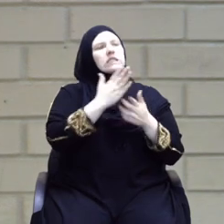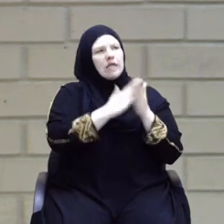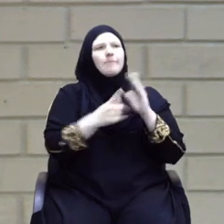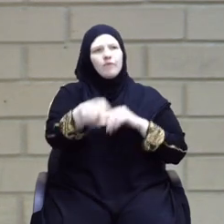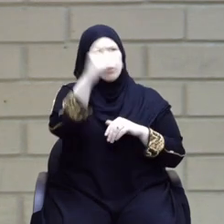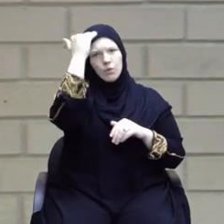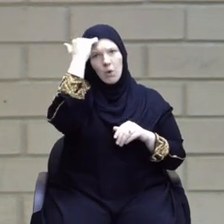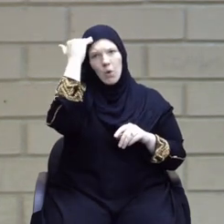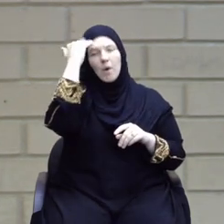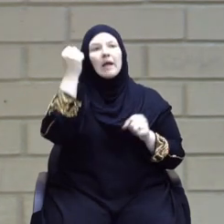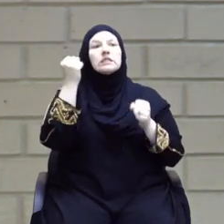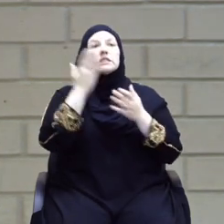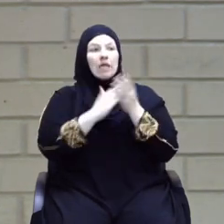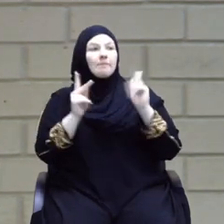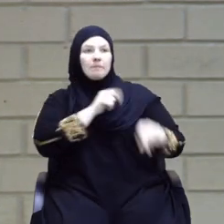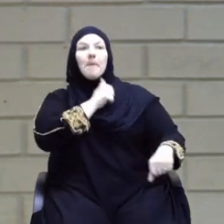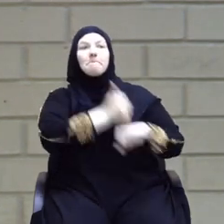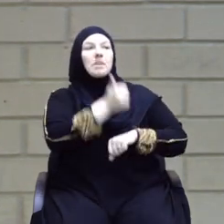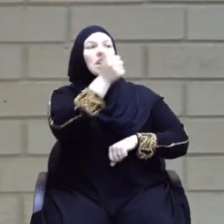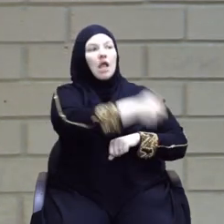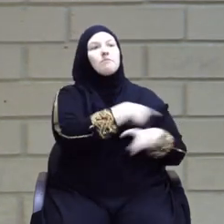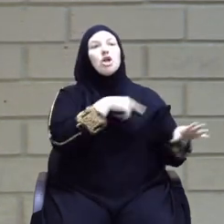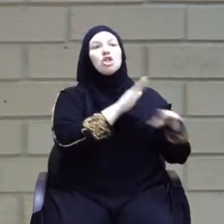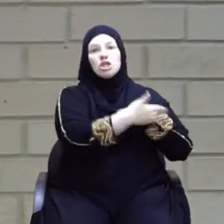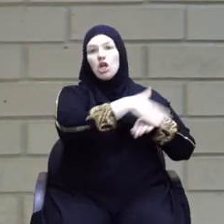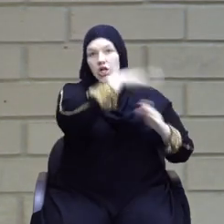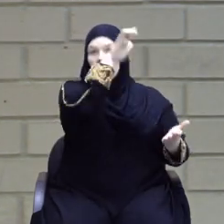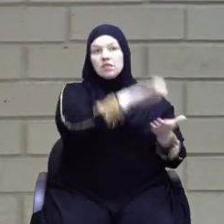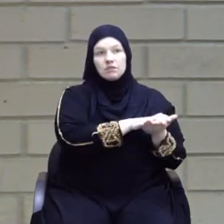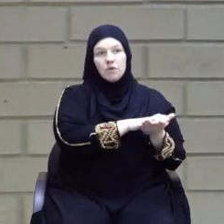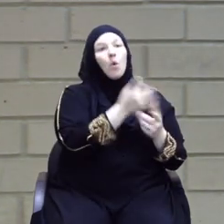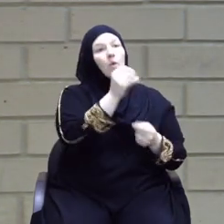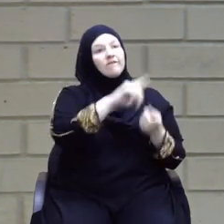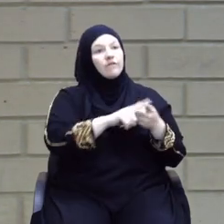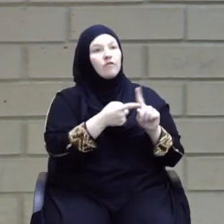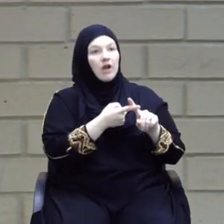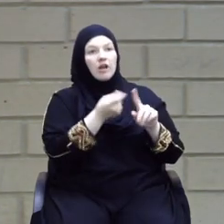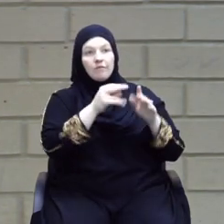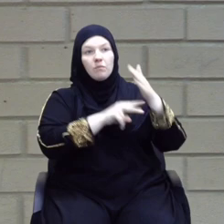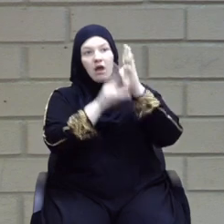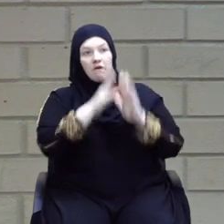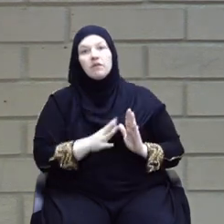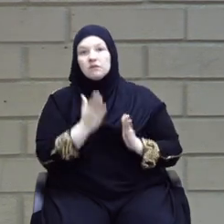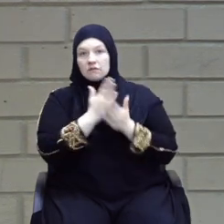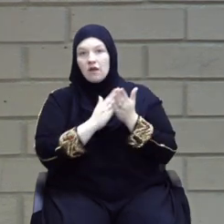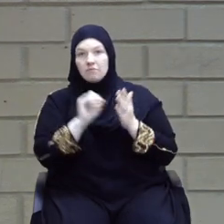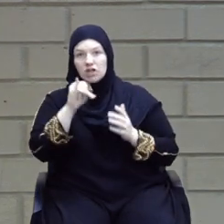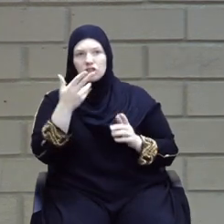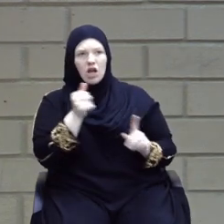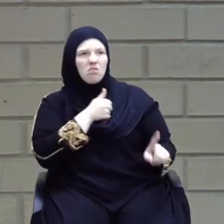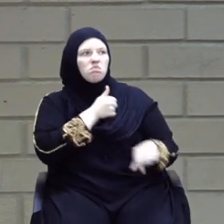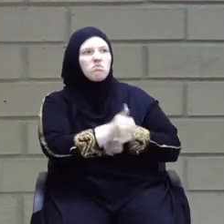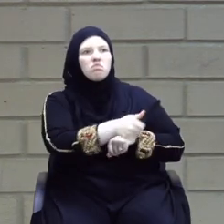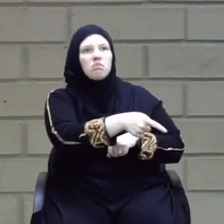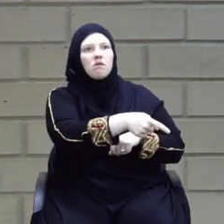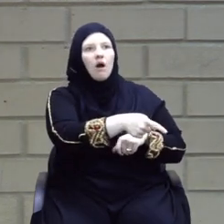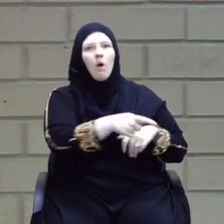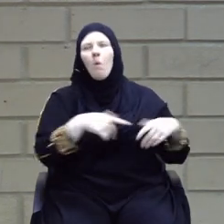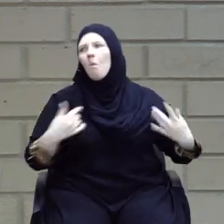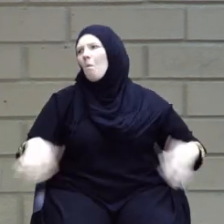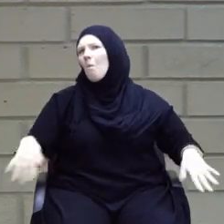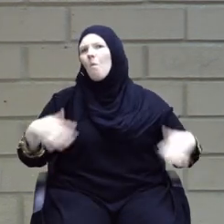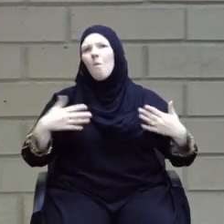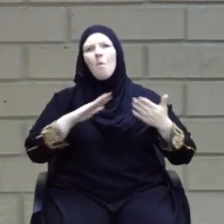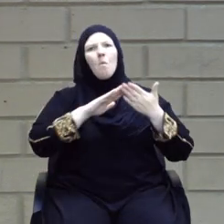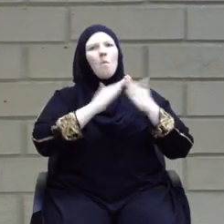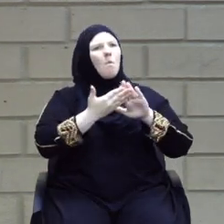of having an affair with one of the companions. It shook the entire Muslim